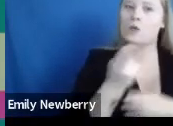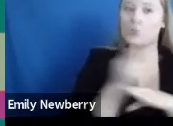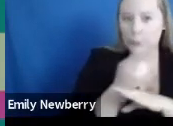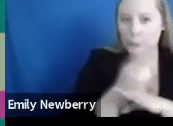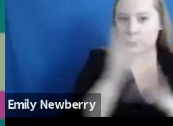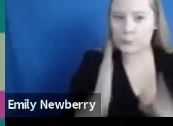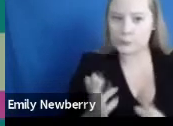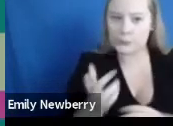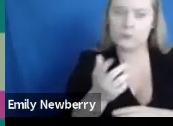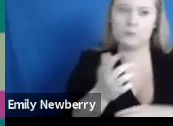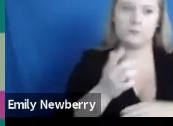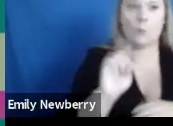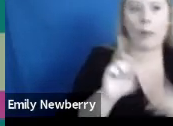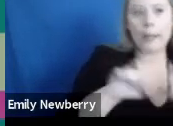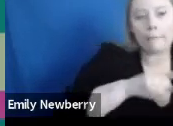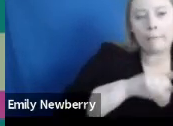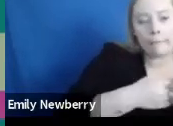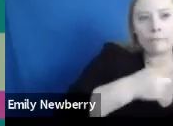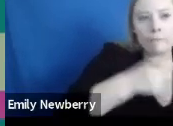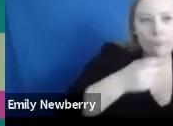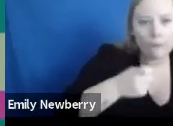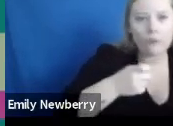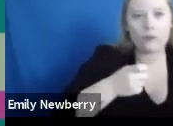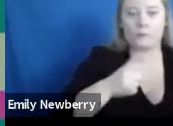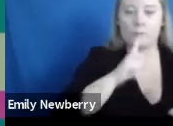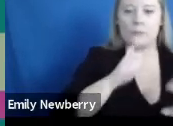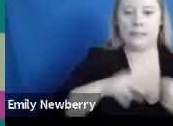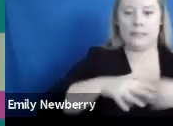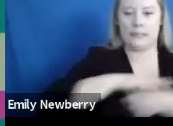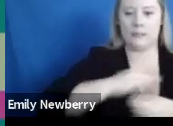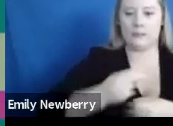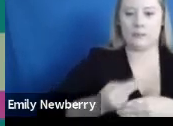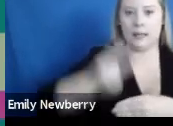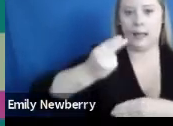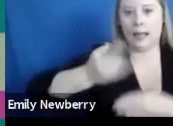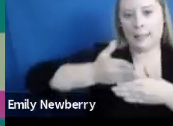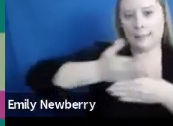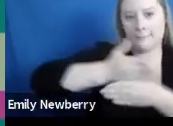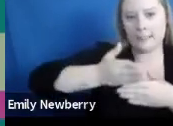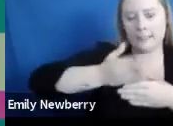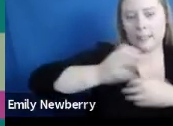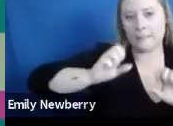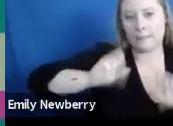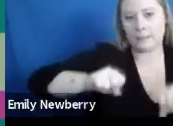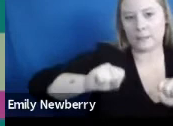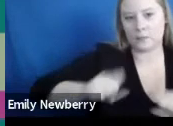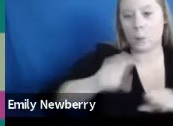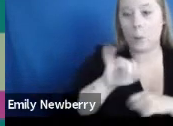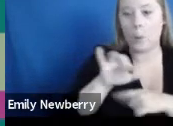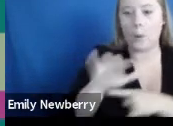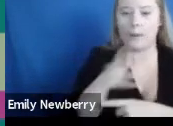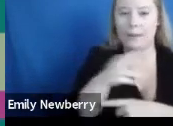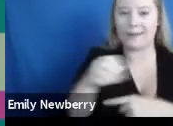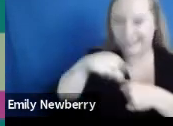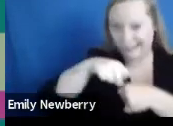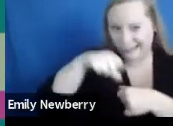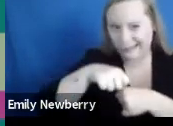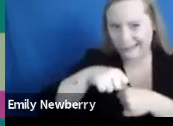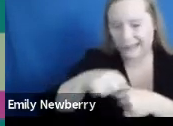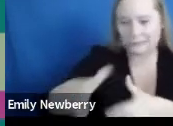water sources, really around the areas of high and medium potential of oil and gas